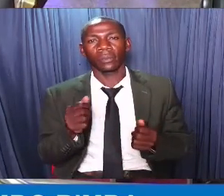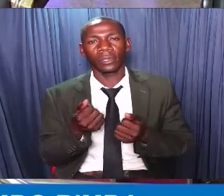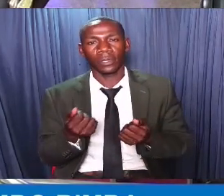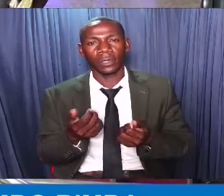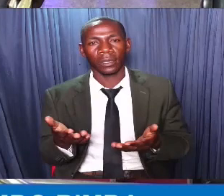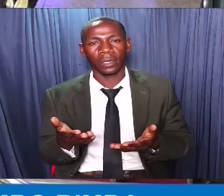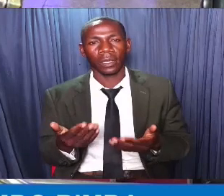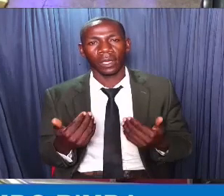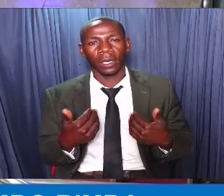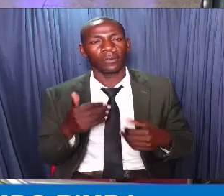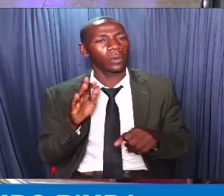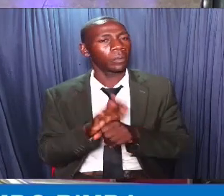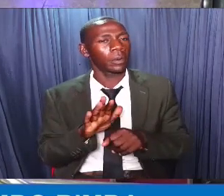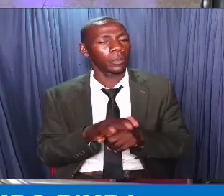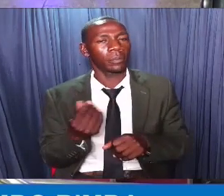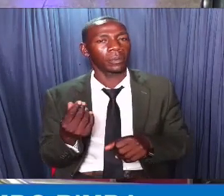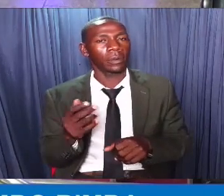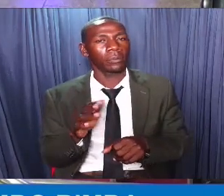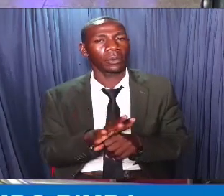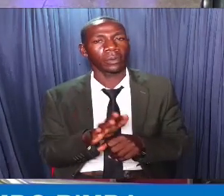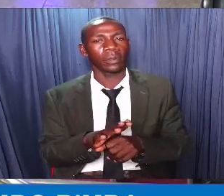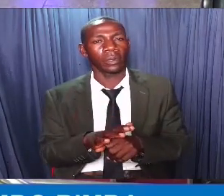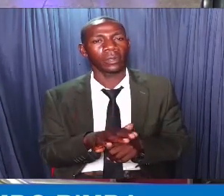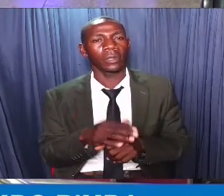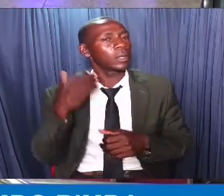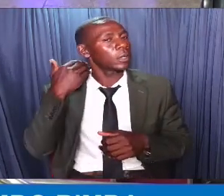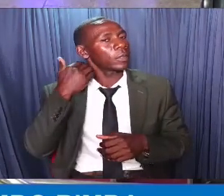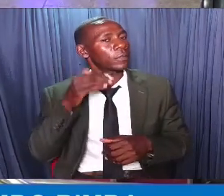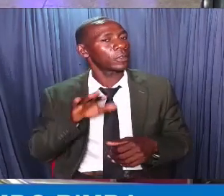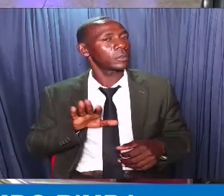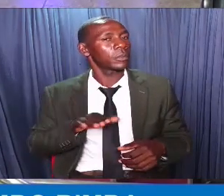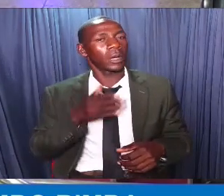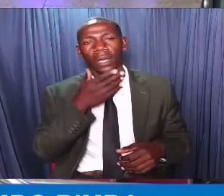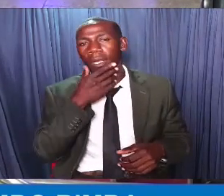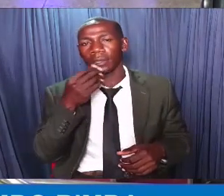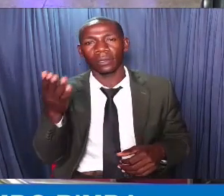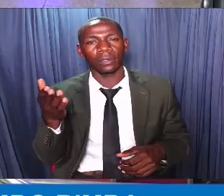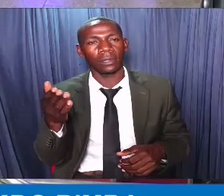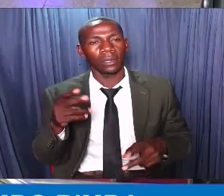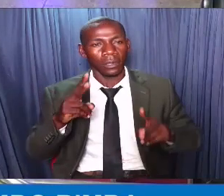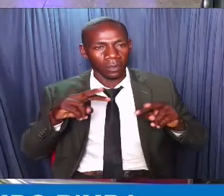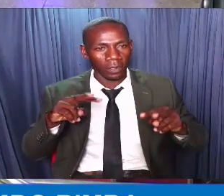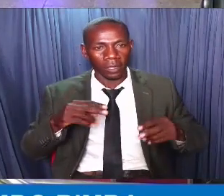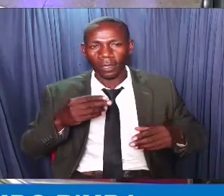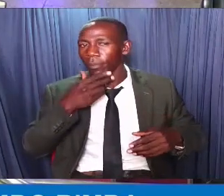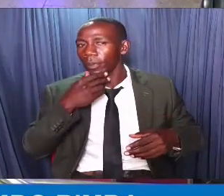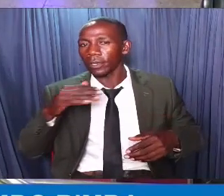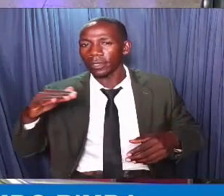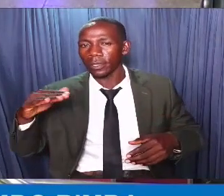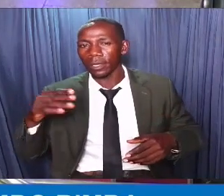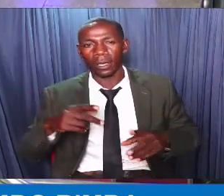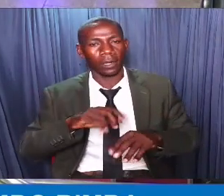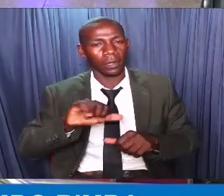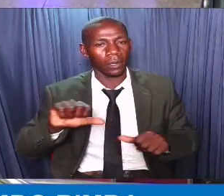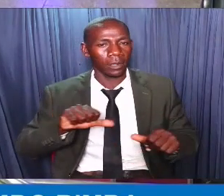businesses. Wamejaa hela huku na huku. They are full of money in their pockets. Wamekataa waume zao. They've rejected their husbands. Wanatafuta vijana. They are seeking for boys around